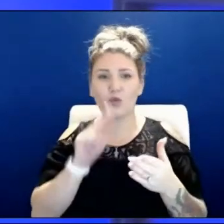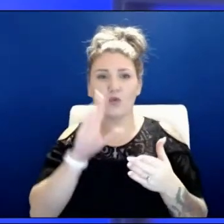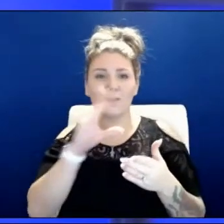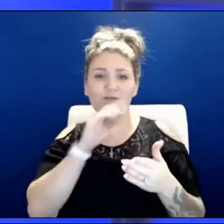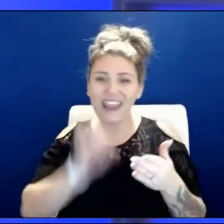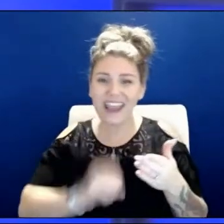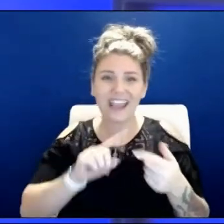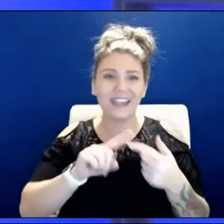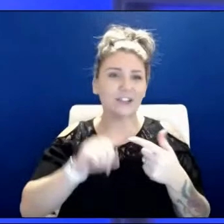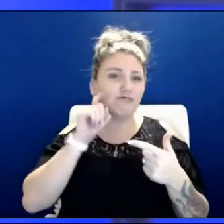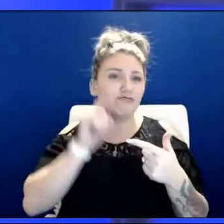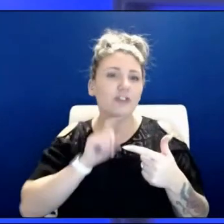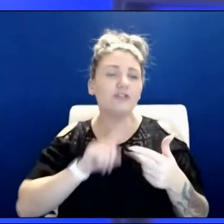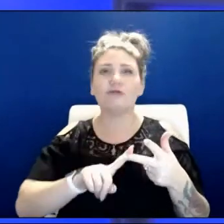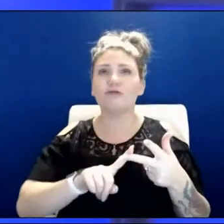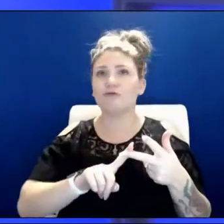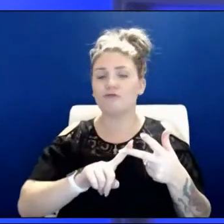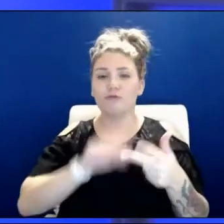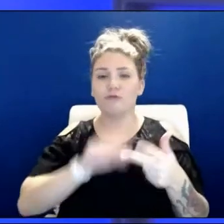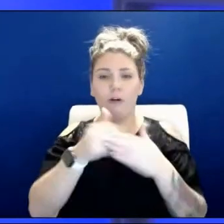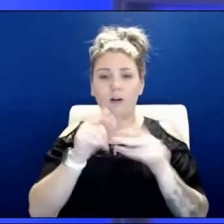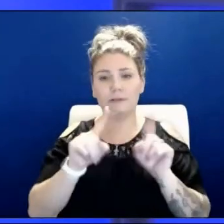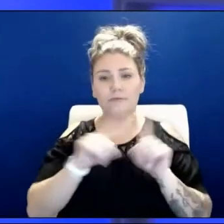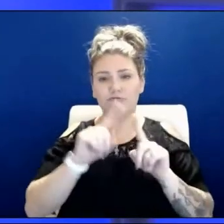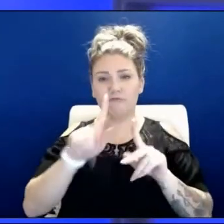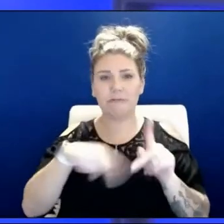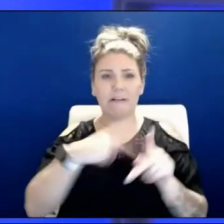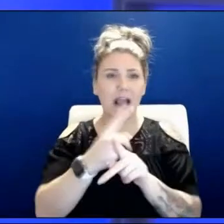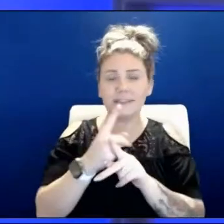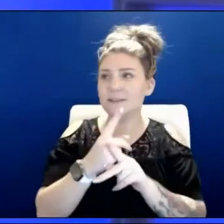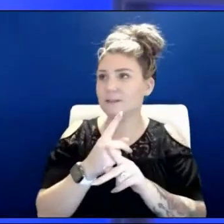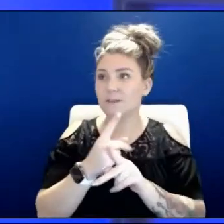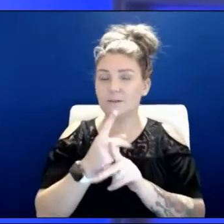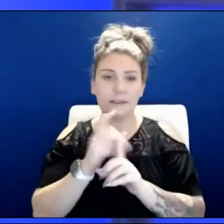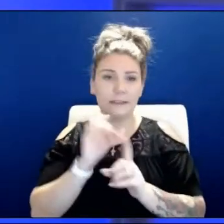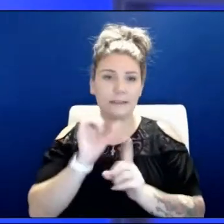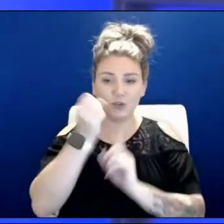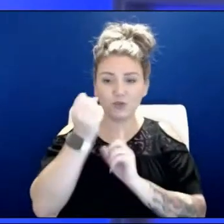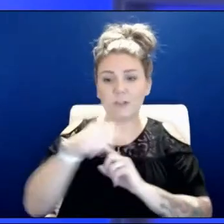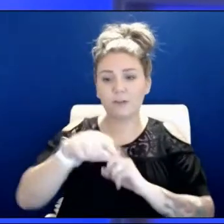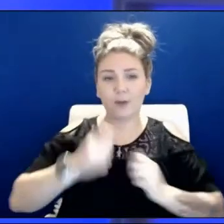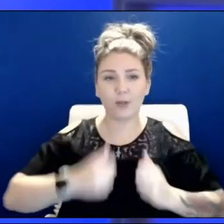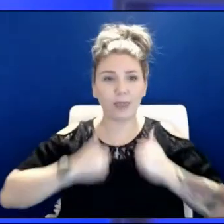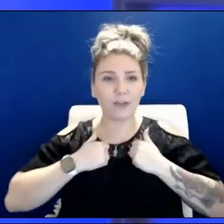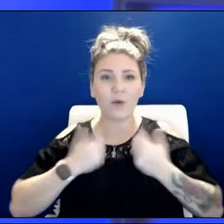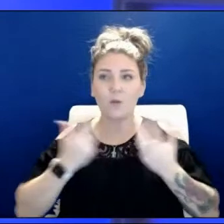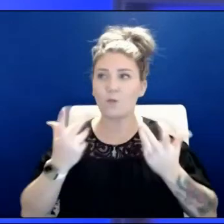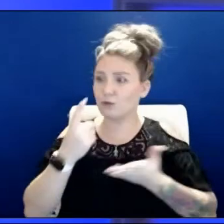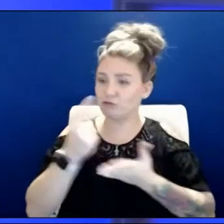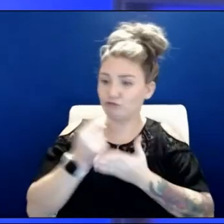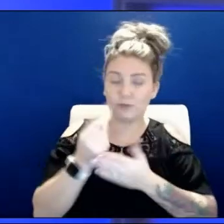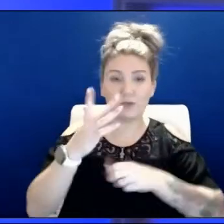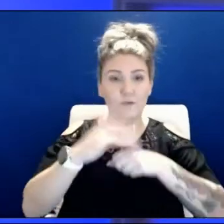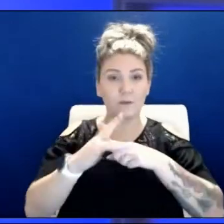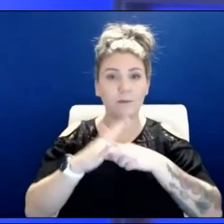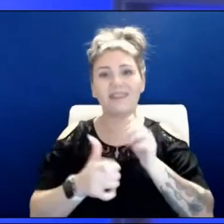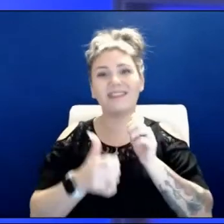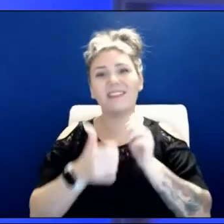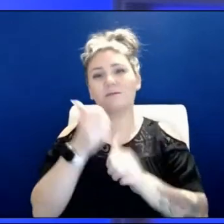different things. What sort of conditions are they living? What treatments were available? All that sort of stuff. That's what is the more important thing.